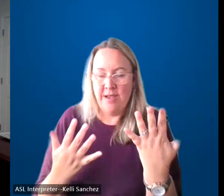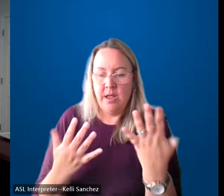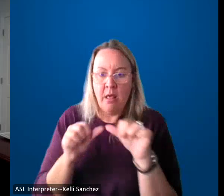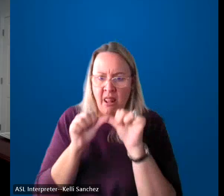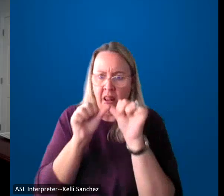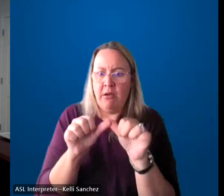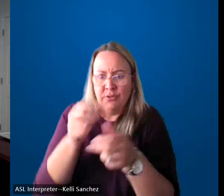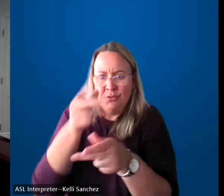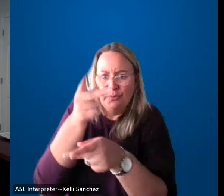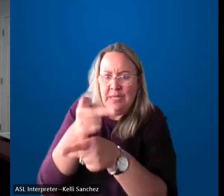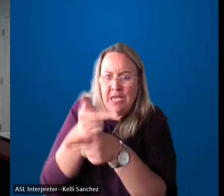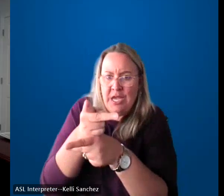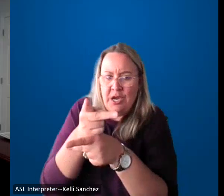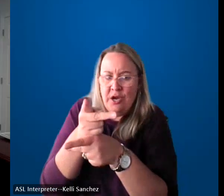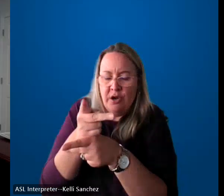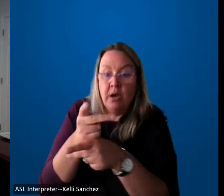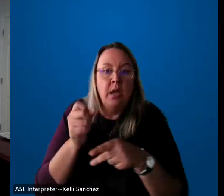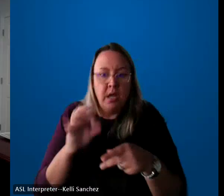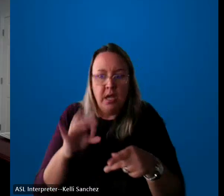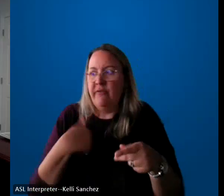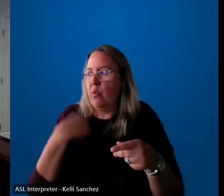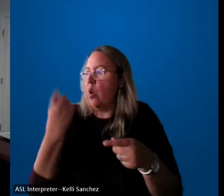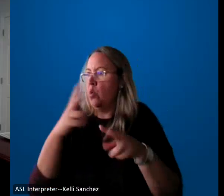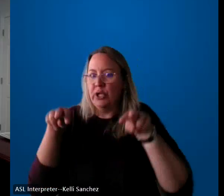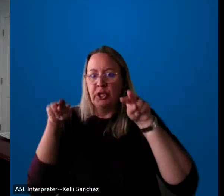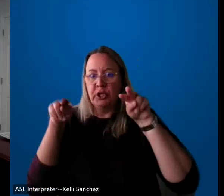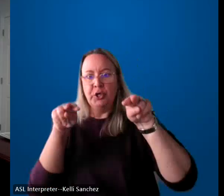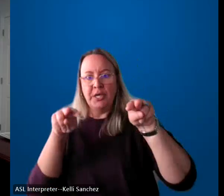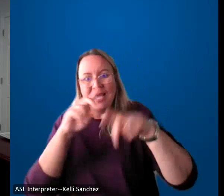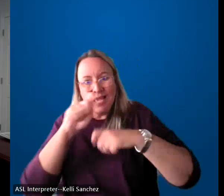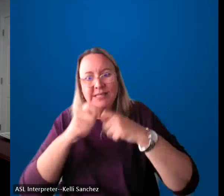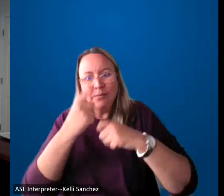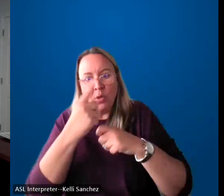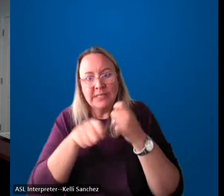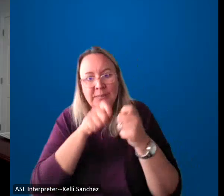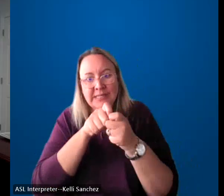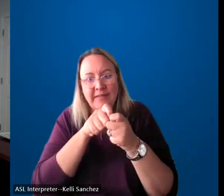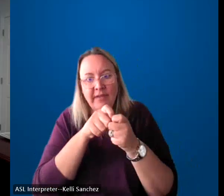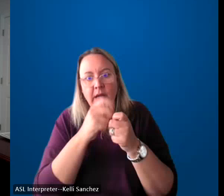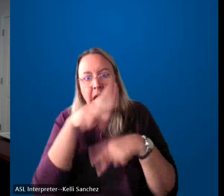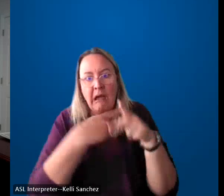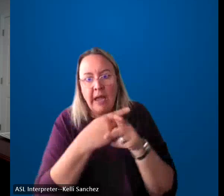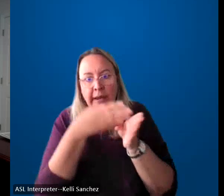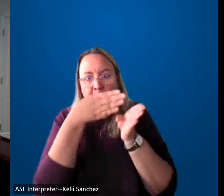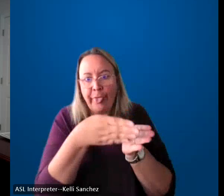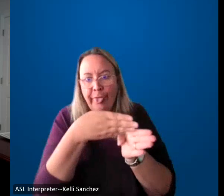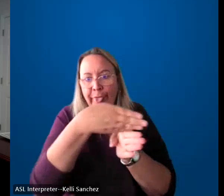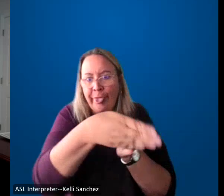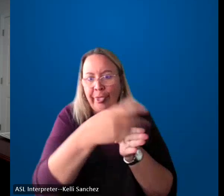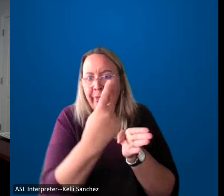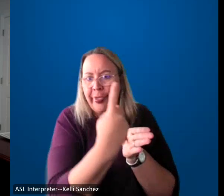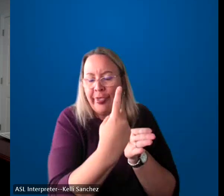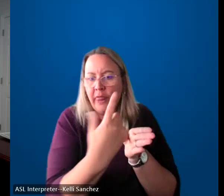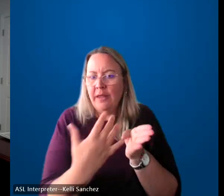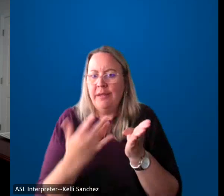long-term care when we're only looking at one specialization, especially those that